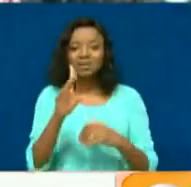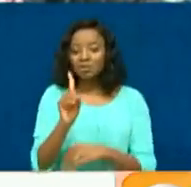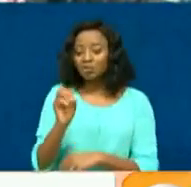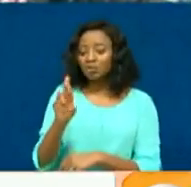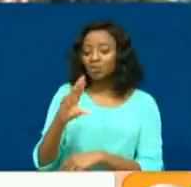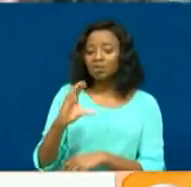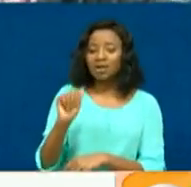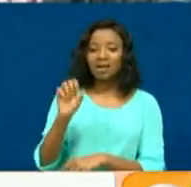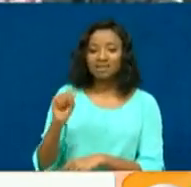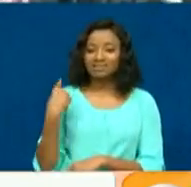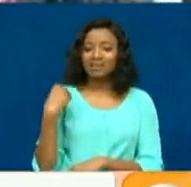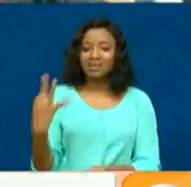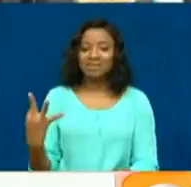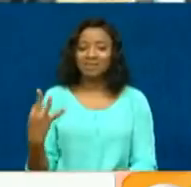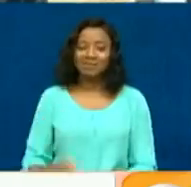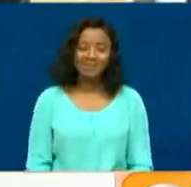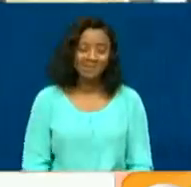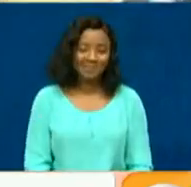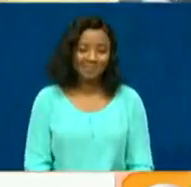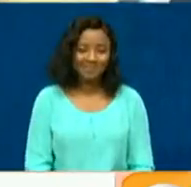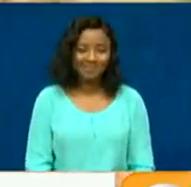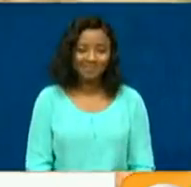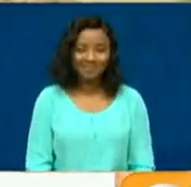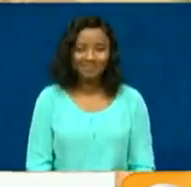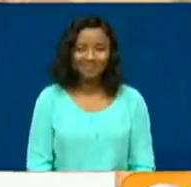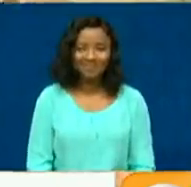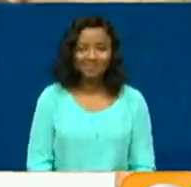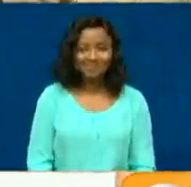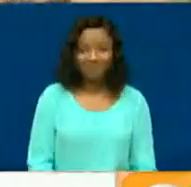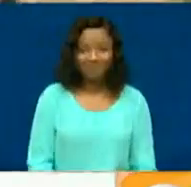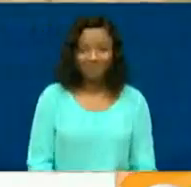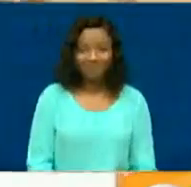was third. I think Nikopo.